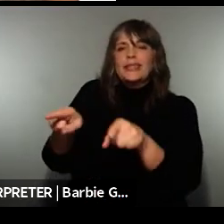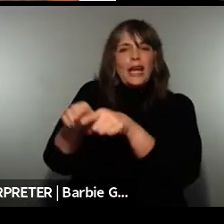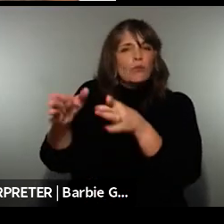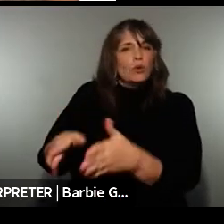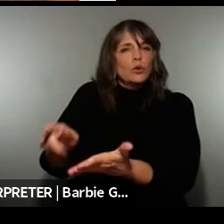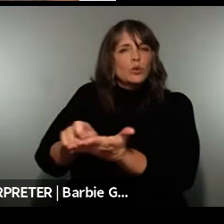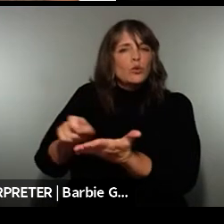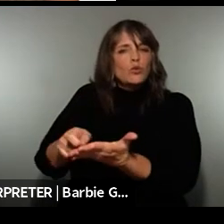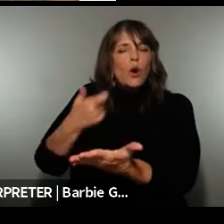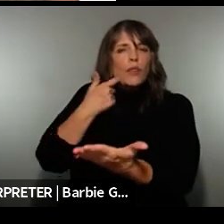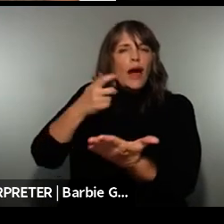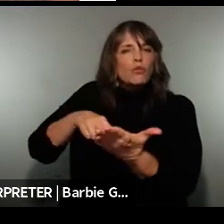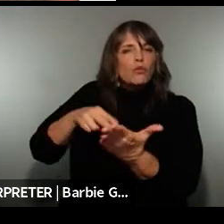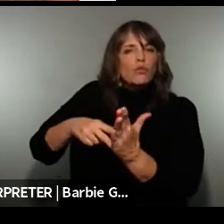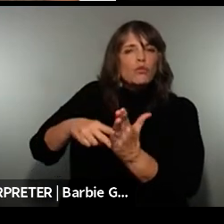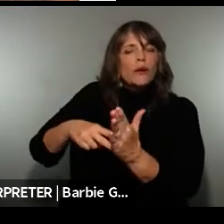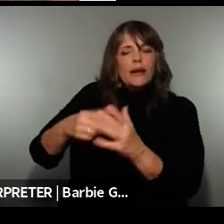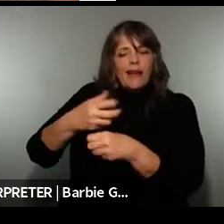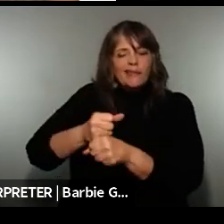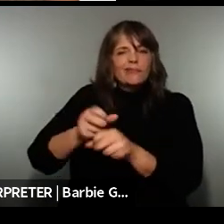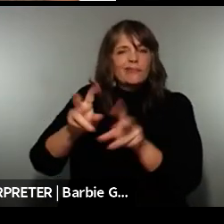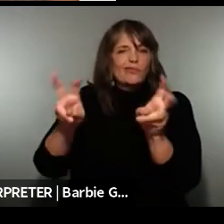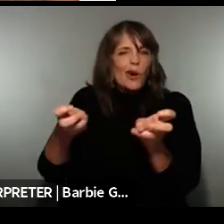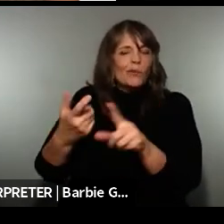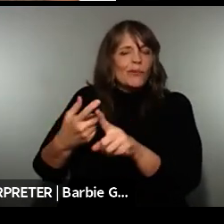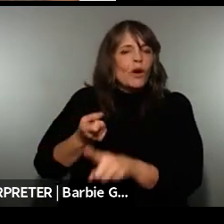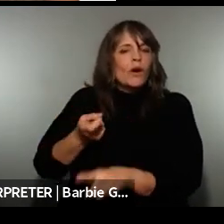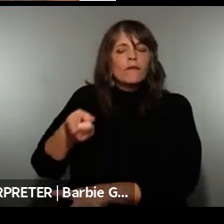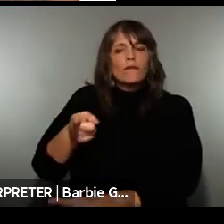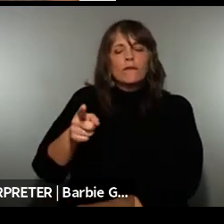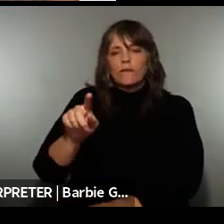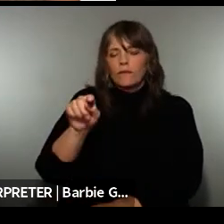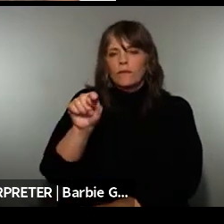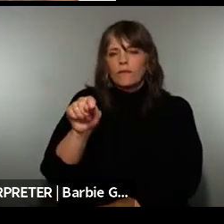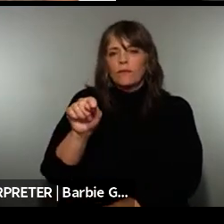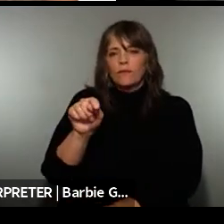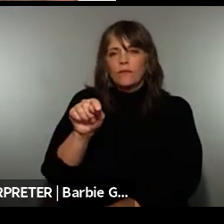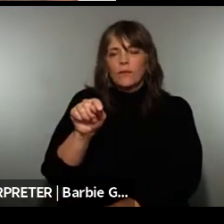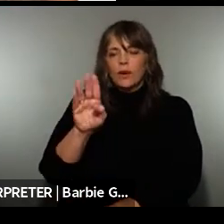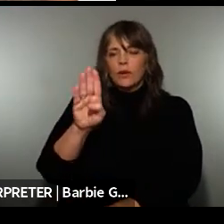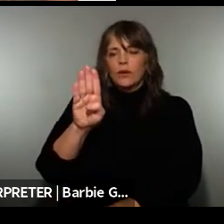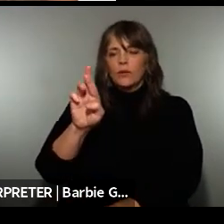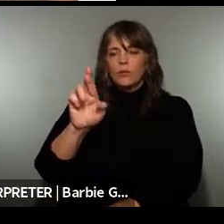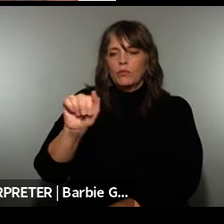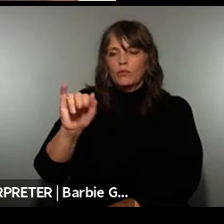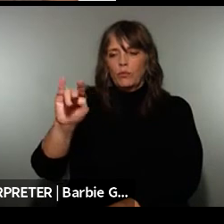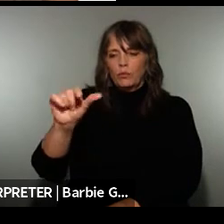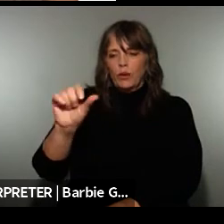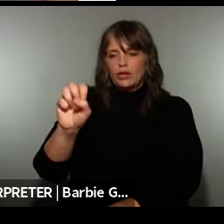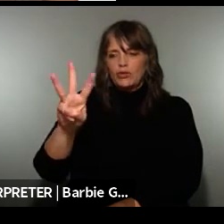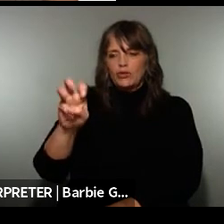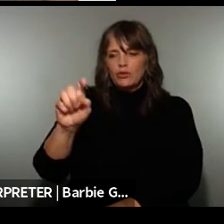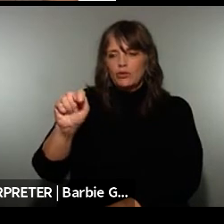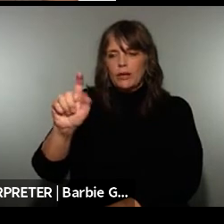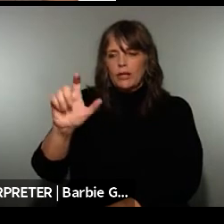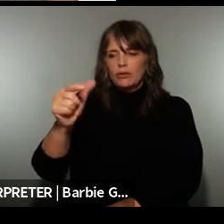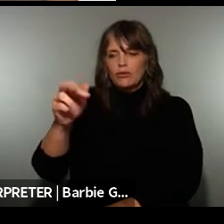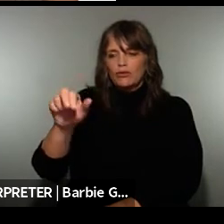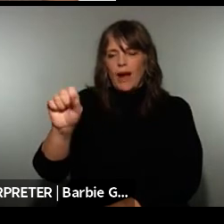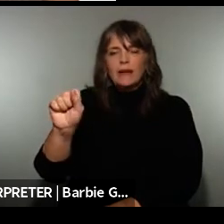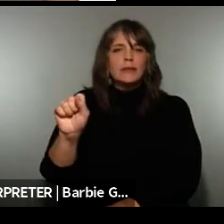It's a podcast on the service berry and economies of abundance. And I won't go into it because Tara basically